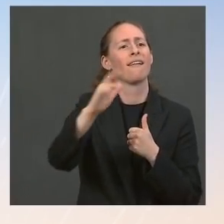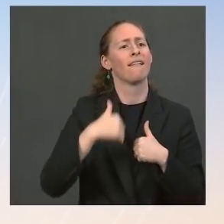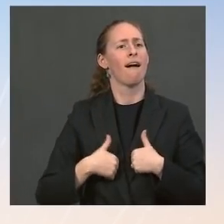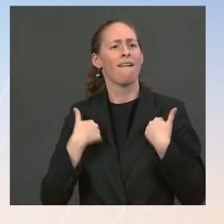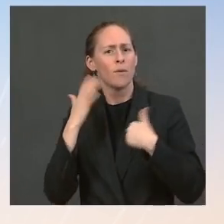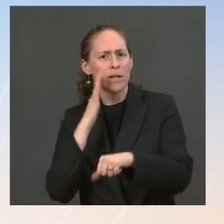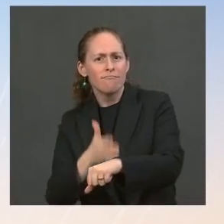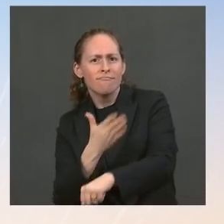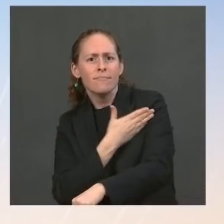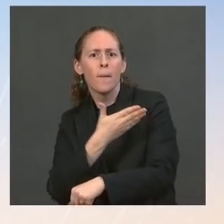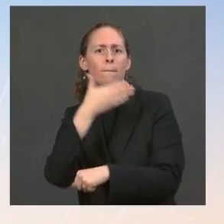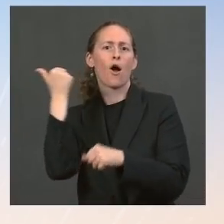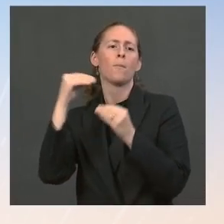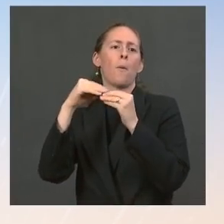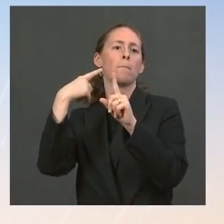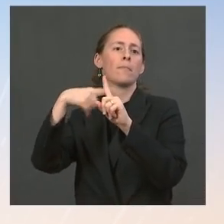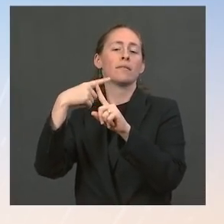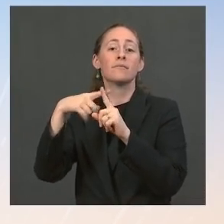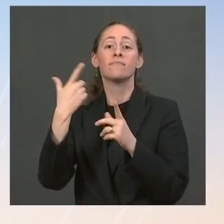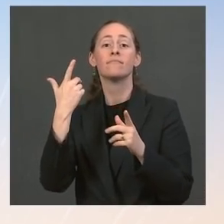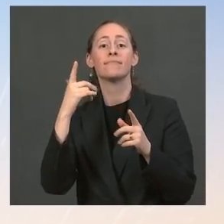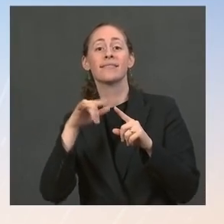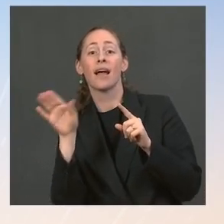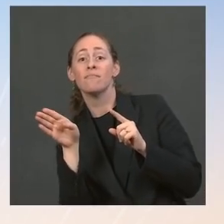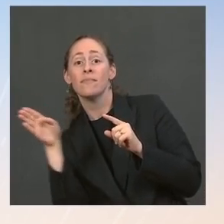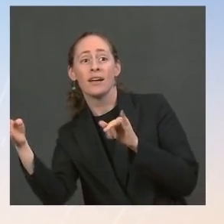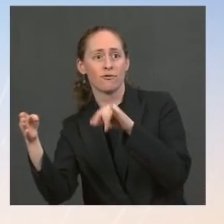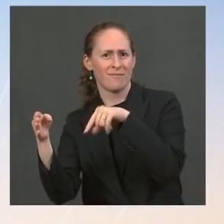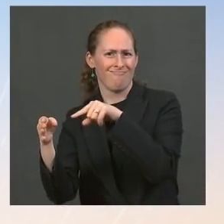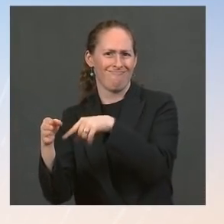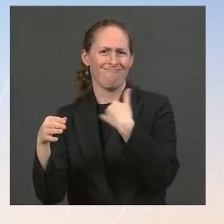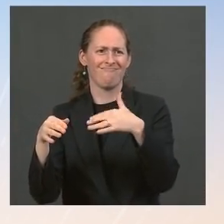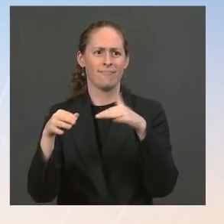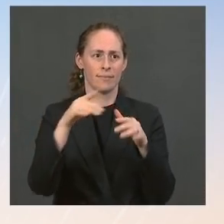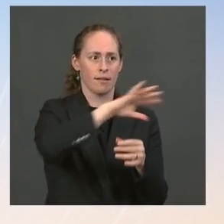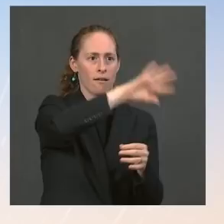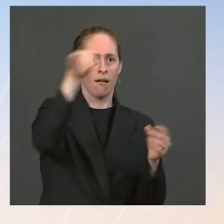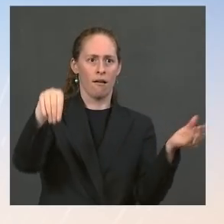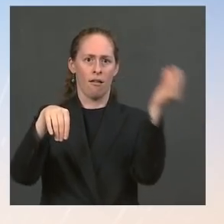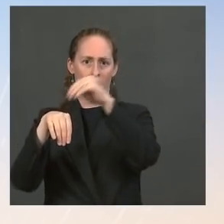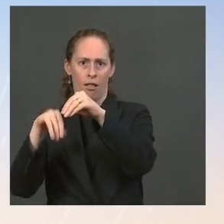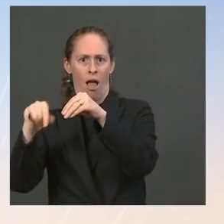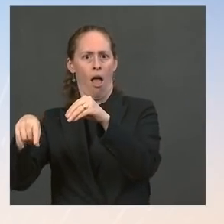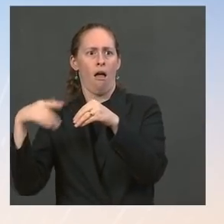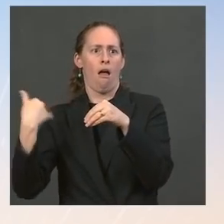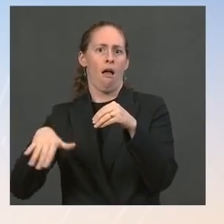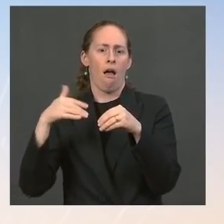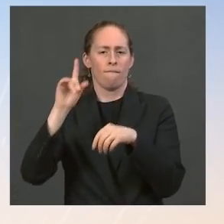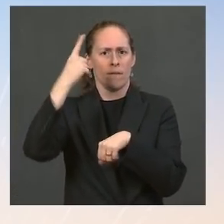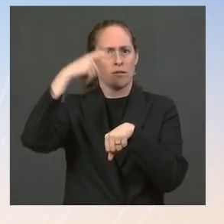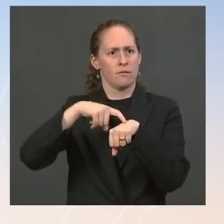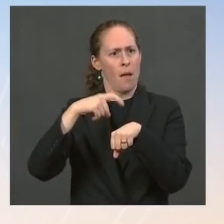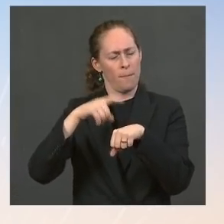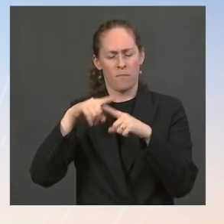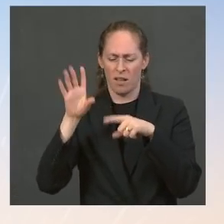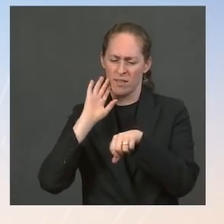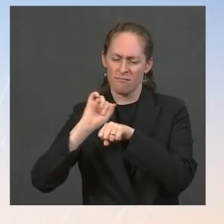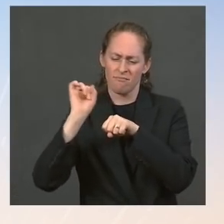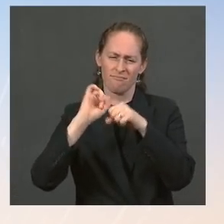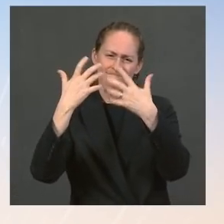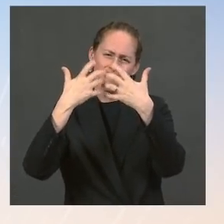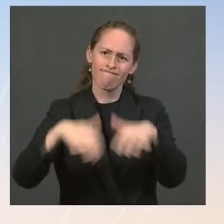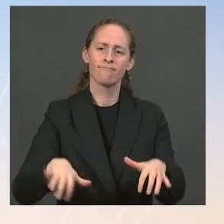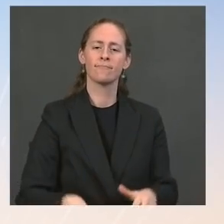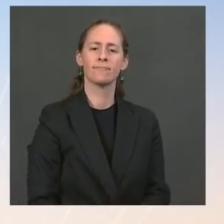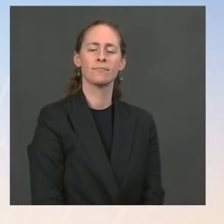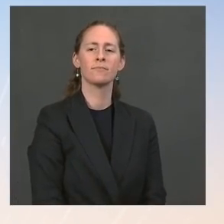of packages, not a lot of precedent for them, but he's going to work at it. He's going to get it done. That's what he would tell them. Go ahead. Does the president see any strategic